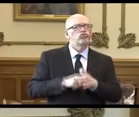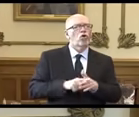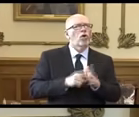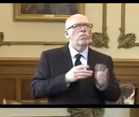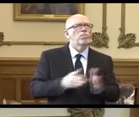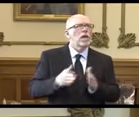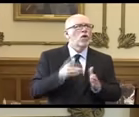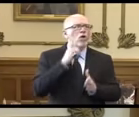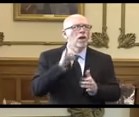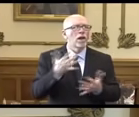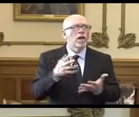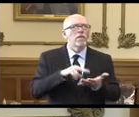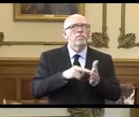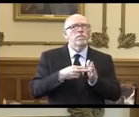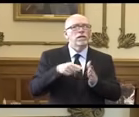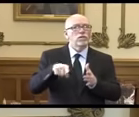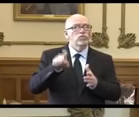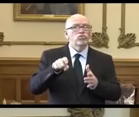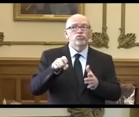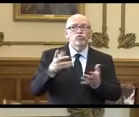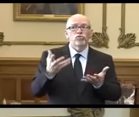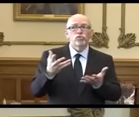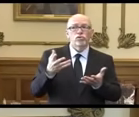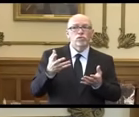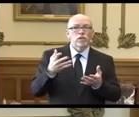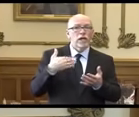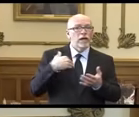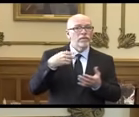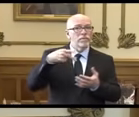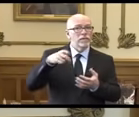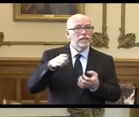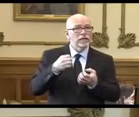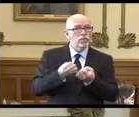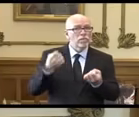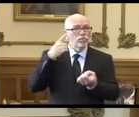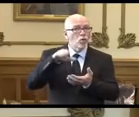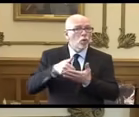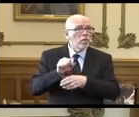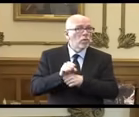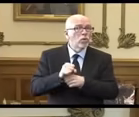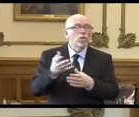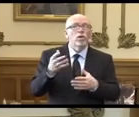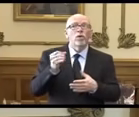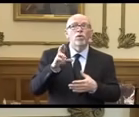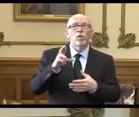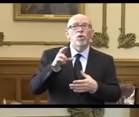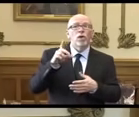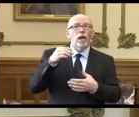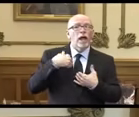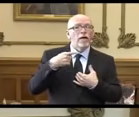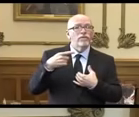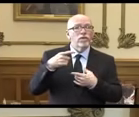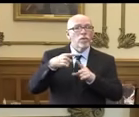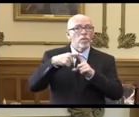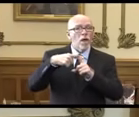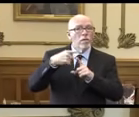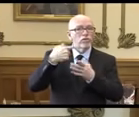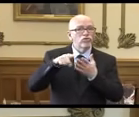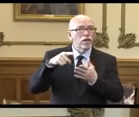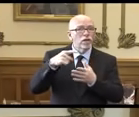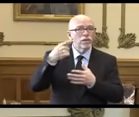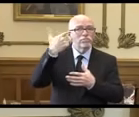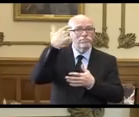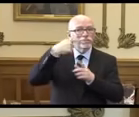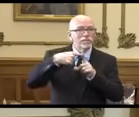into? Like, should we be looking at getting a PPE for all employees, or buying thermometers, those kind of things that maybe people